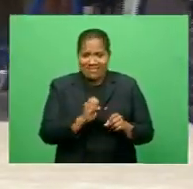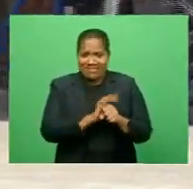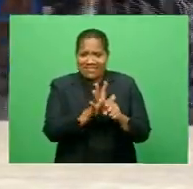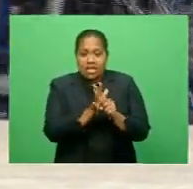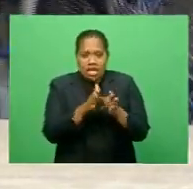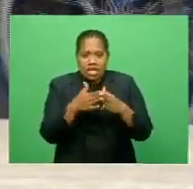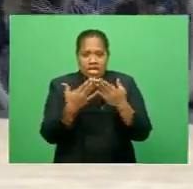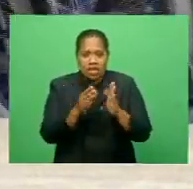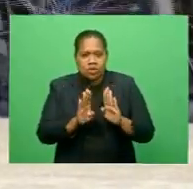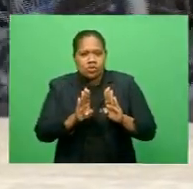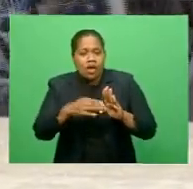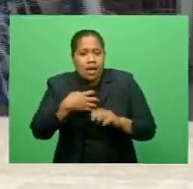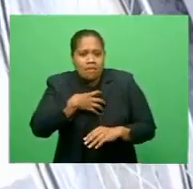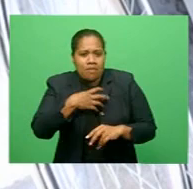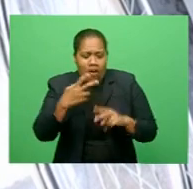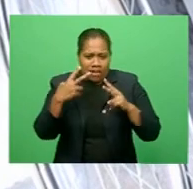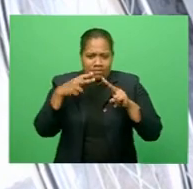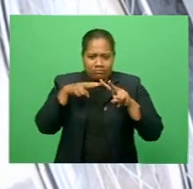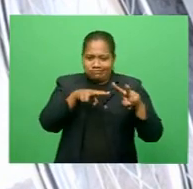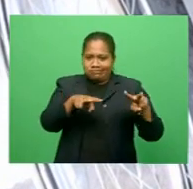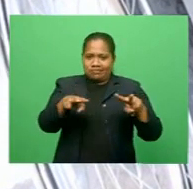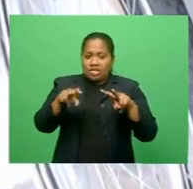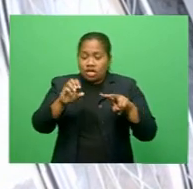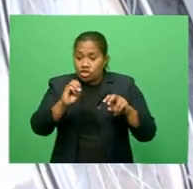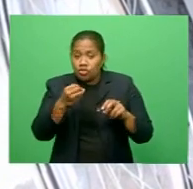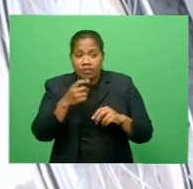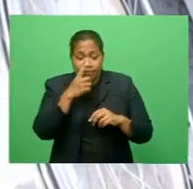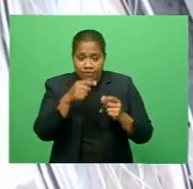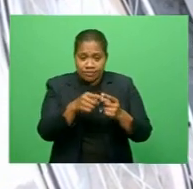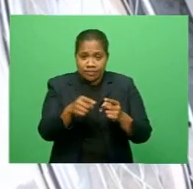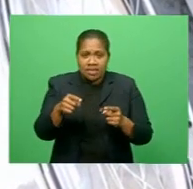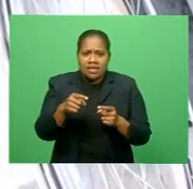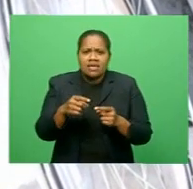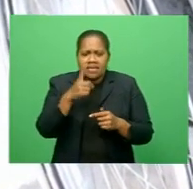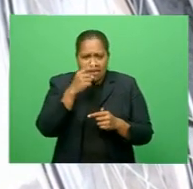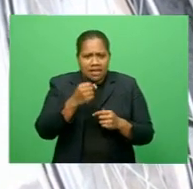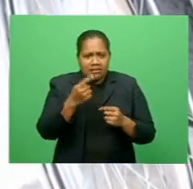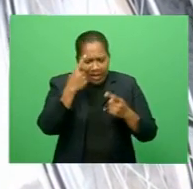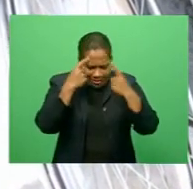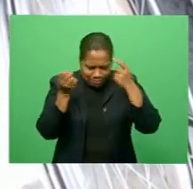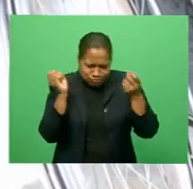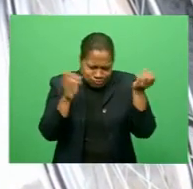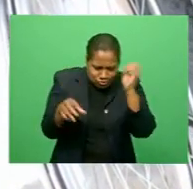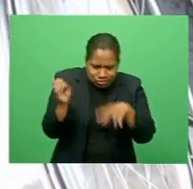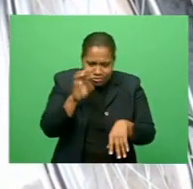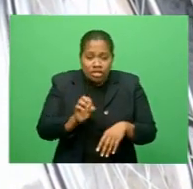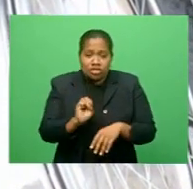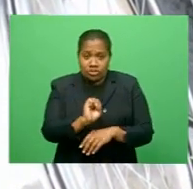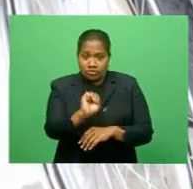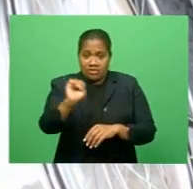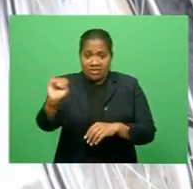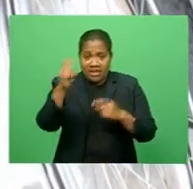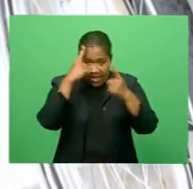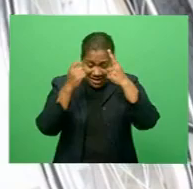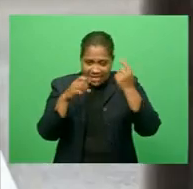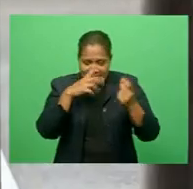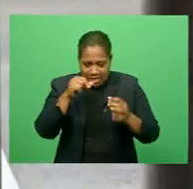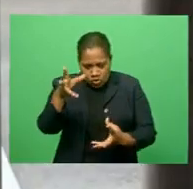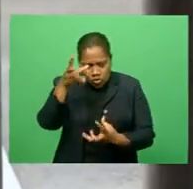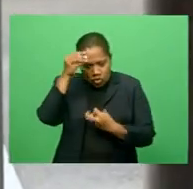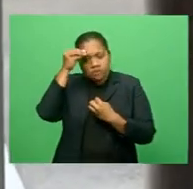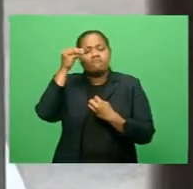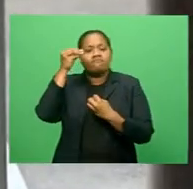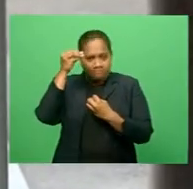pushing to become more visible, so their views are taken on board on important matters. And it's a celebration for persons with